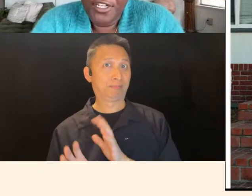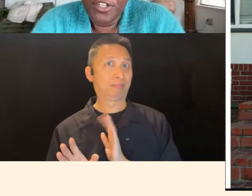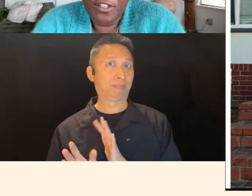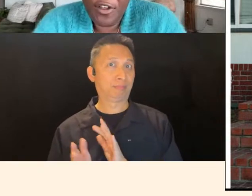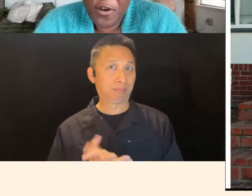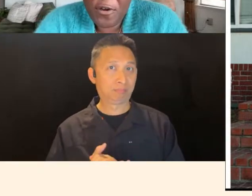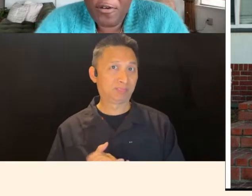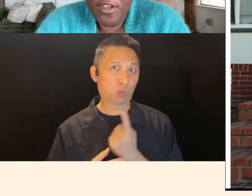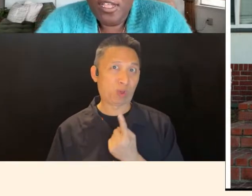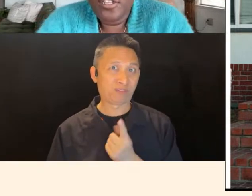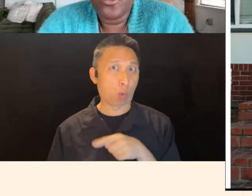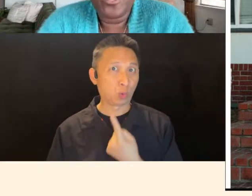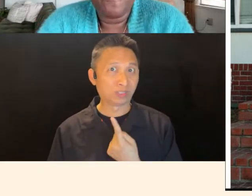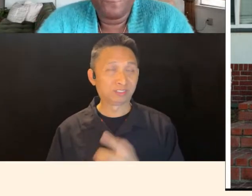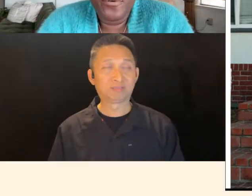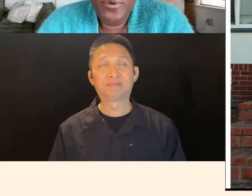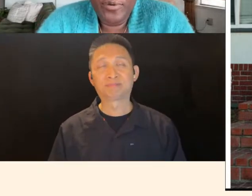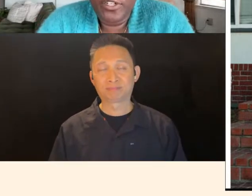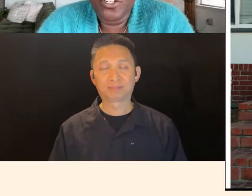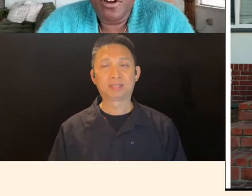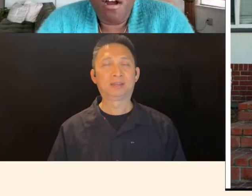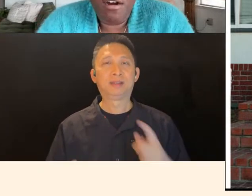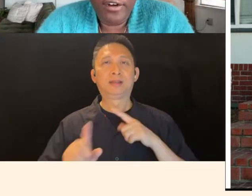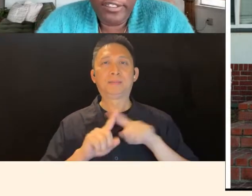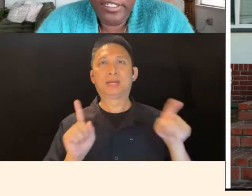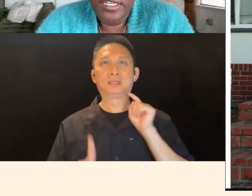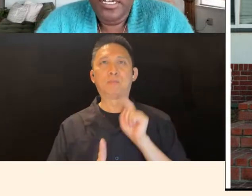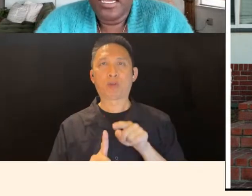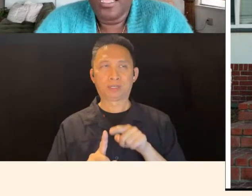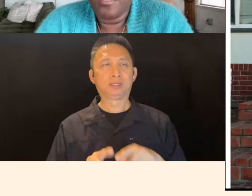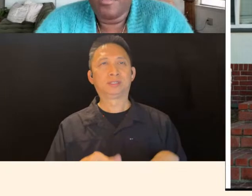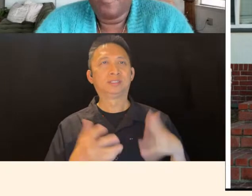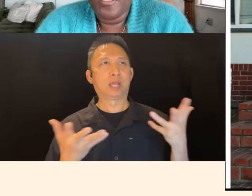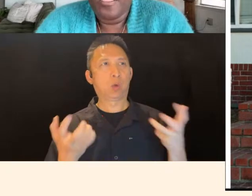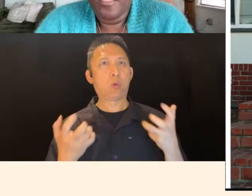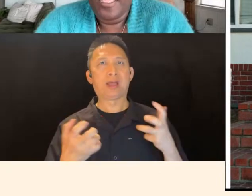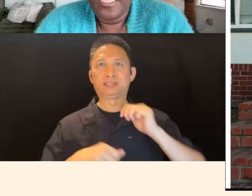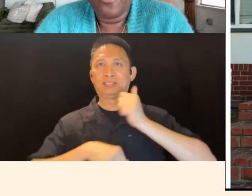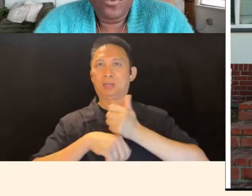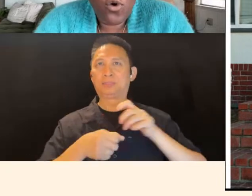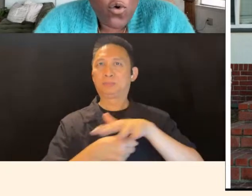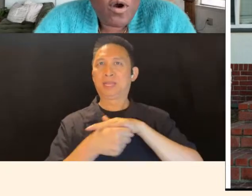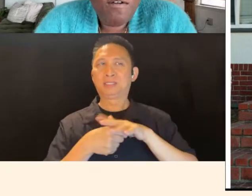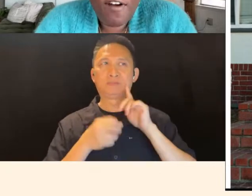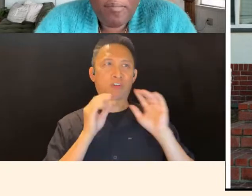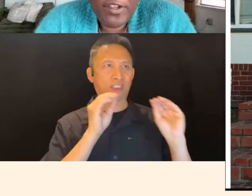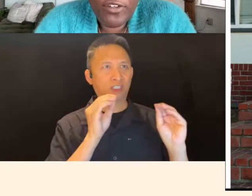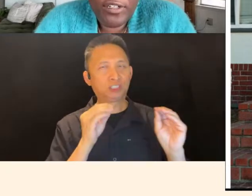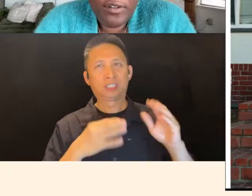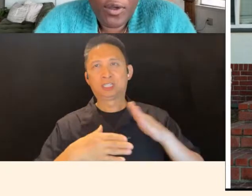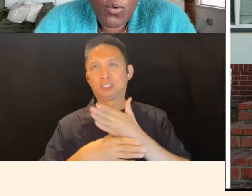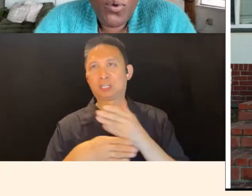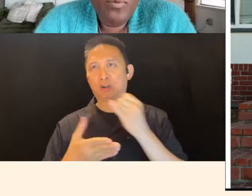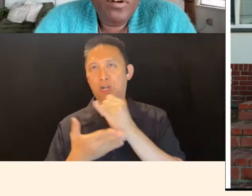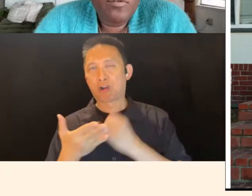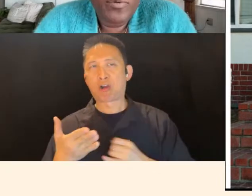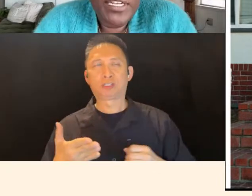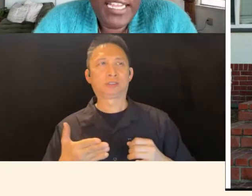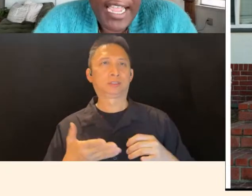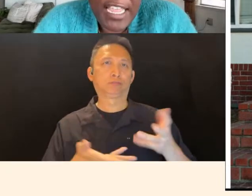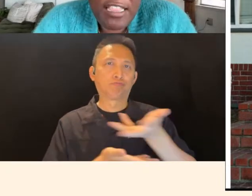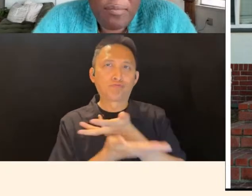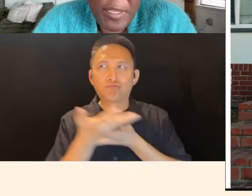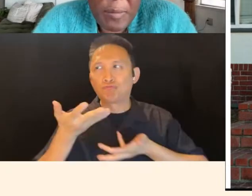teach, to learn, to share food, to share art is the core of our mission. We want